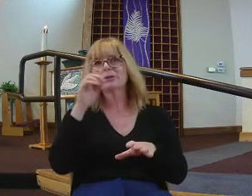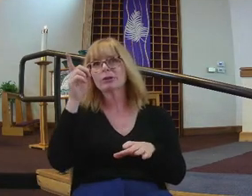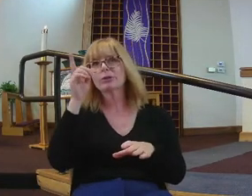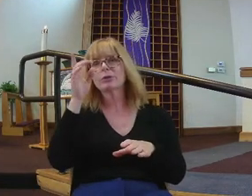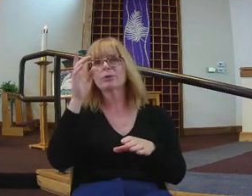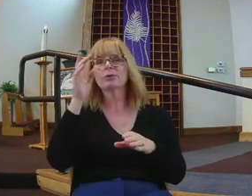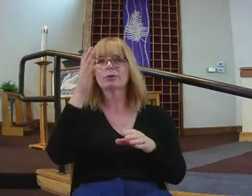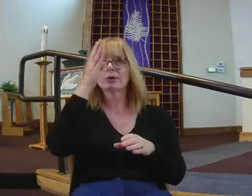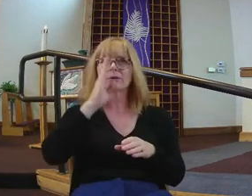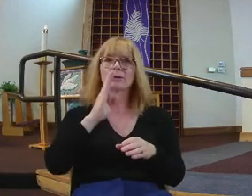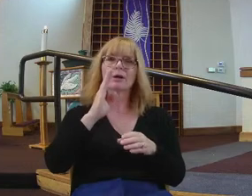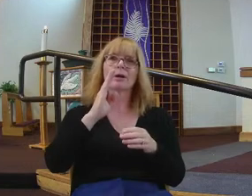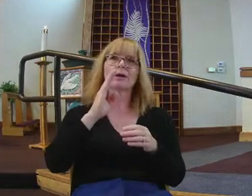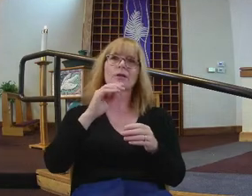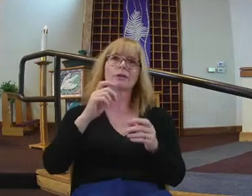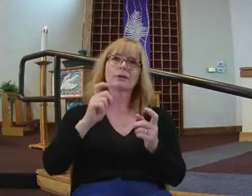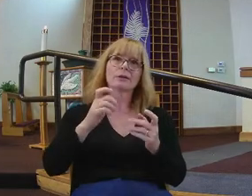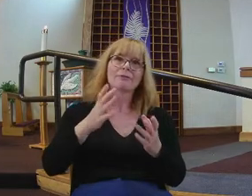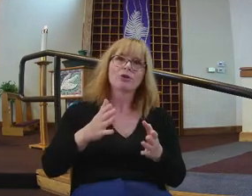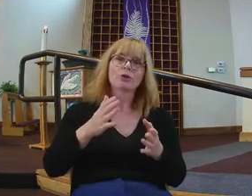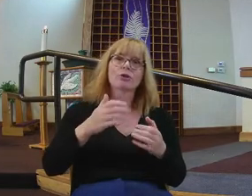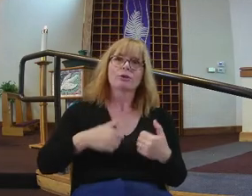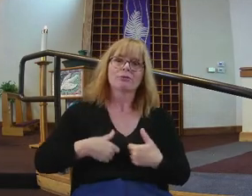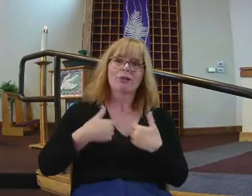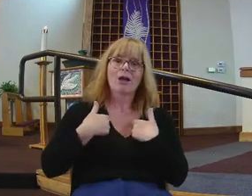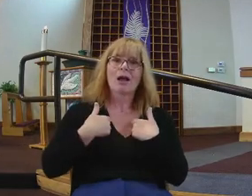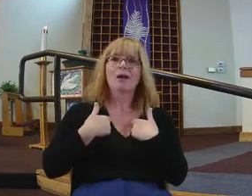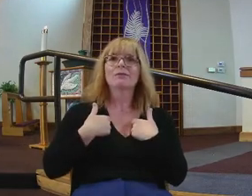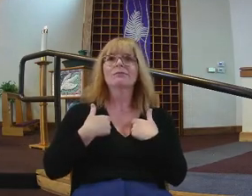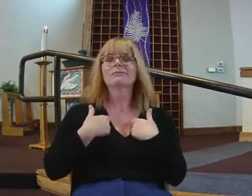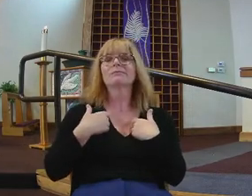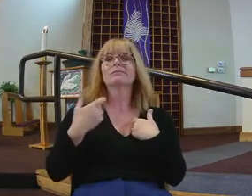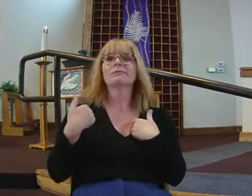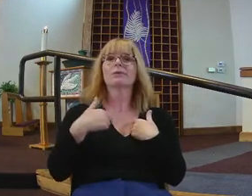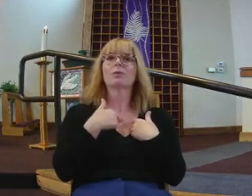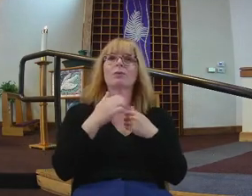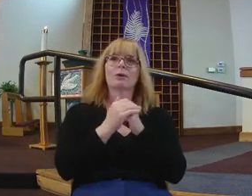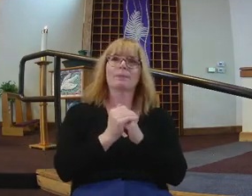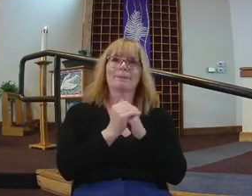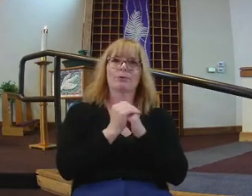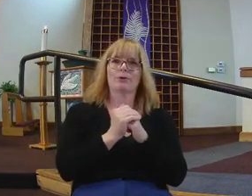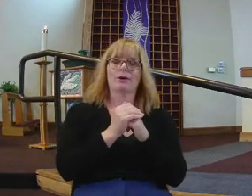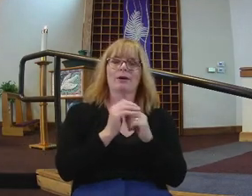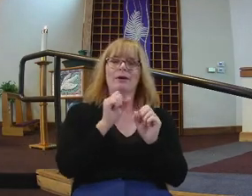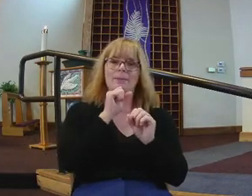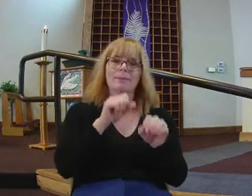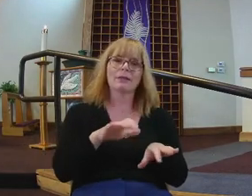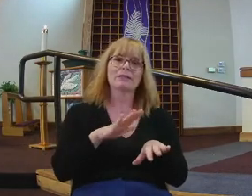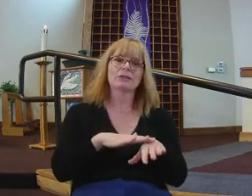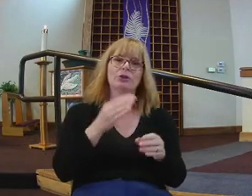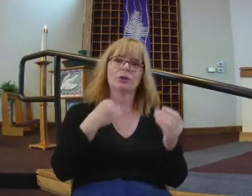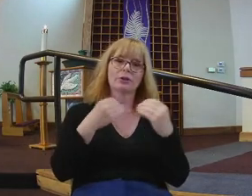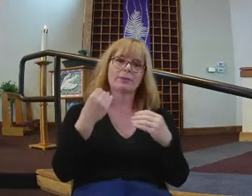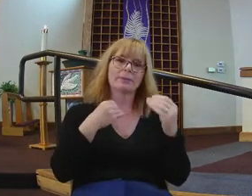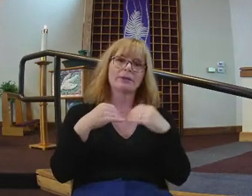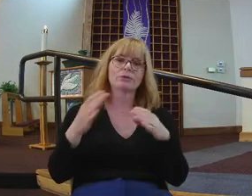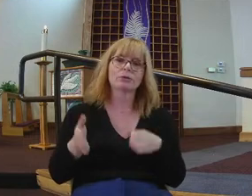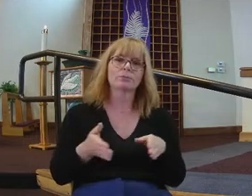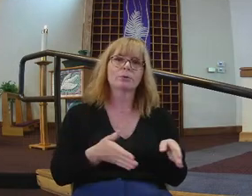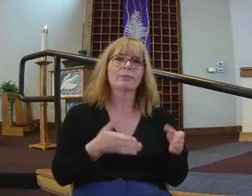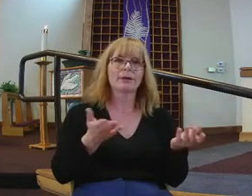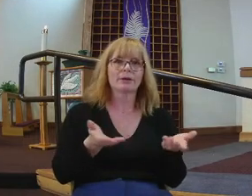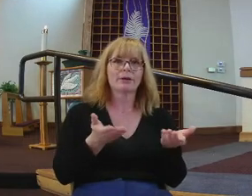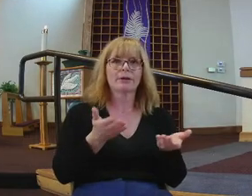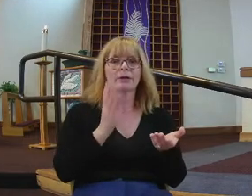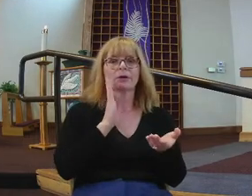giver of life and sustenance. We pray your blessings upon the meals that are prepared here, that they might